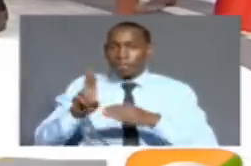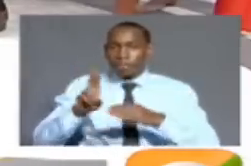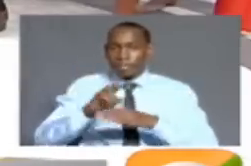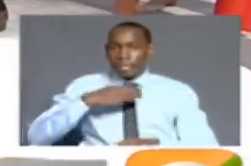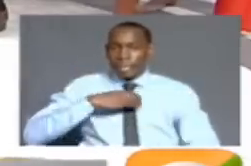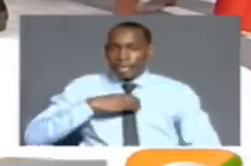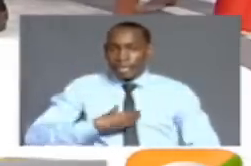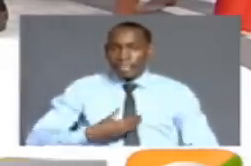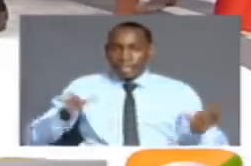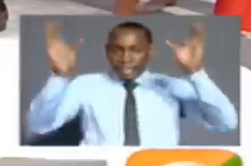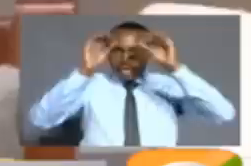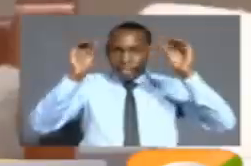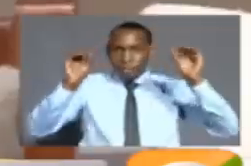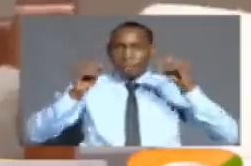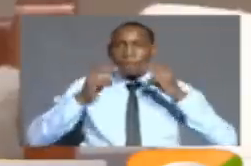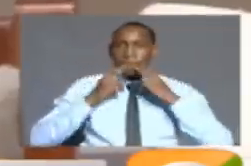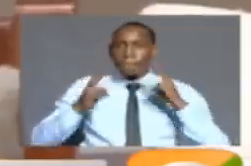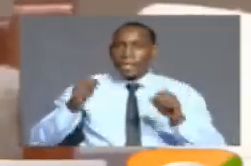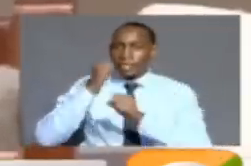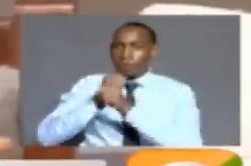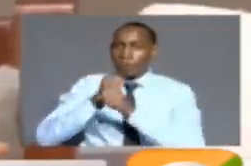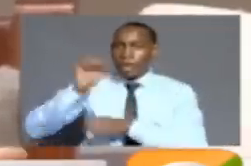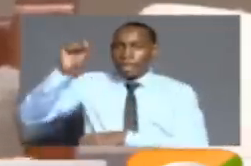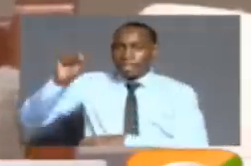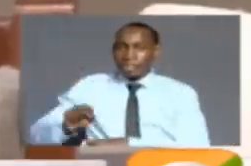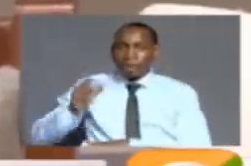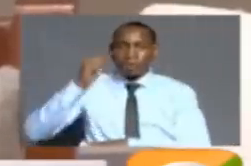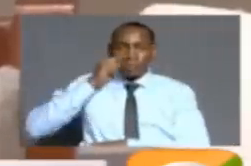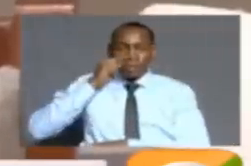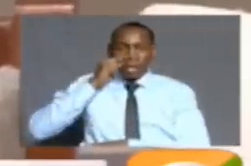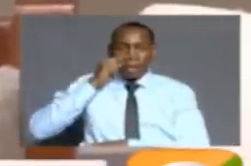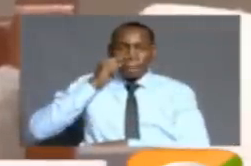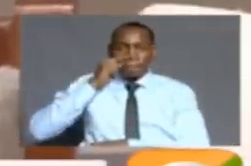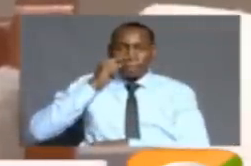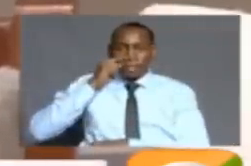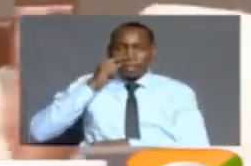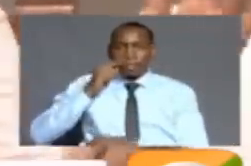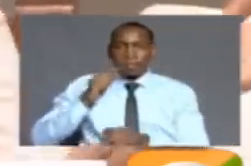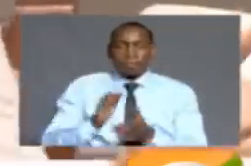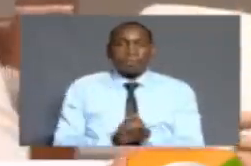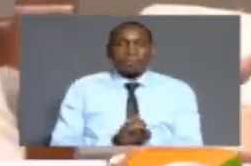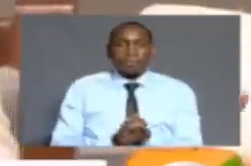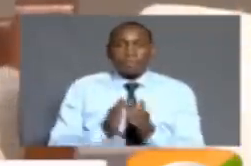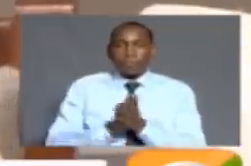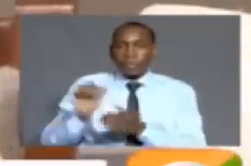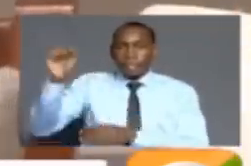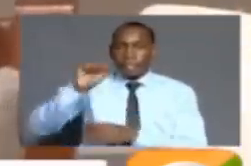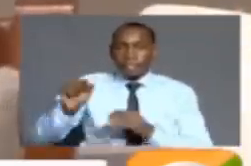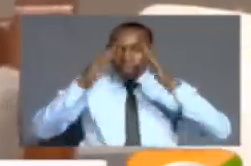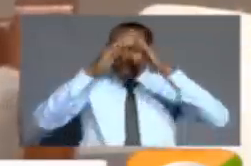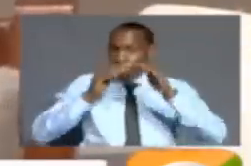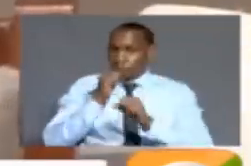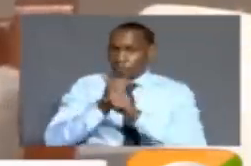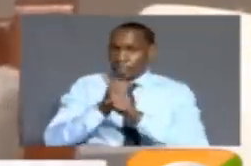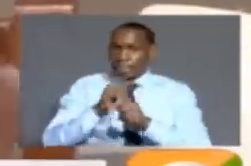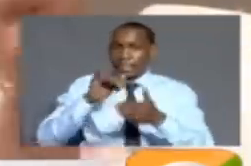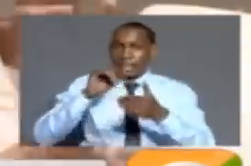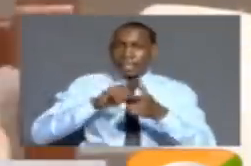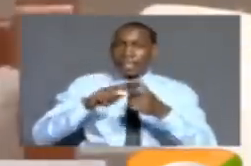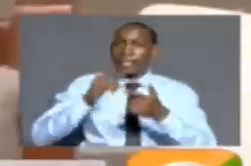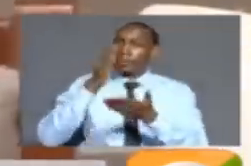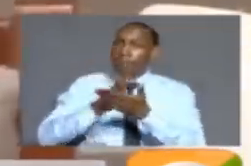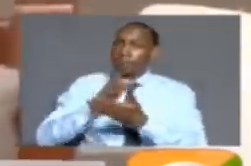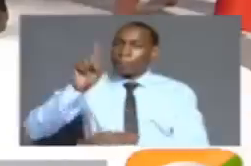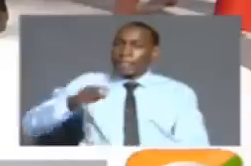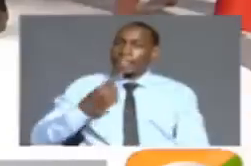retired presidents, peace in South Sudan, peacekeeping, in all that, and state house functions, then absolutely he would owe